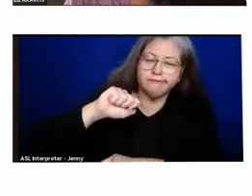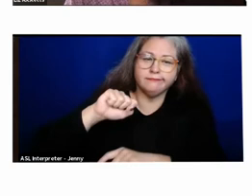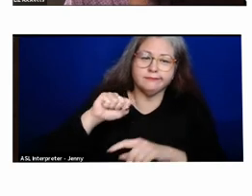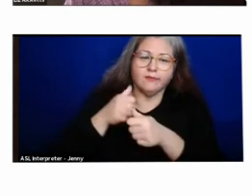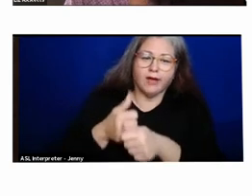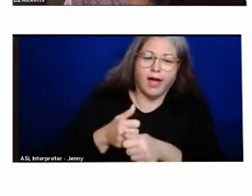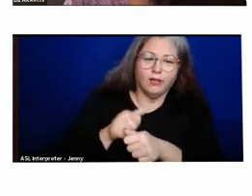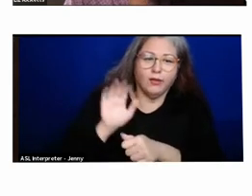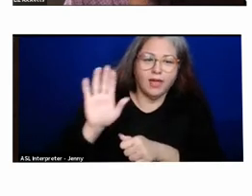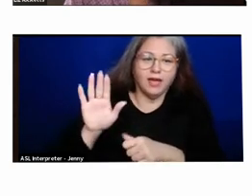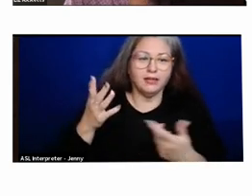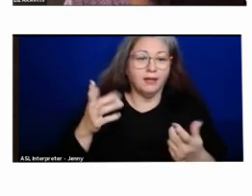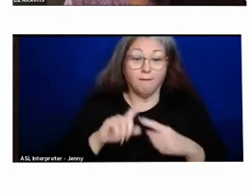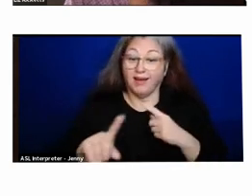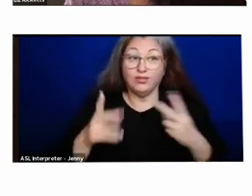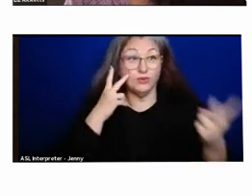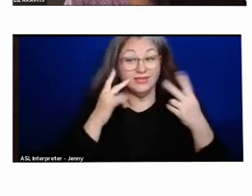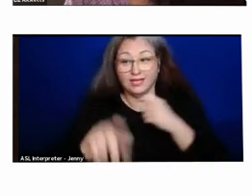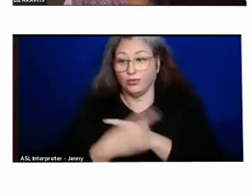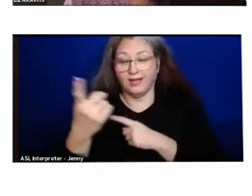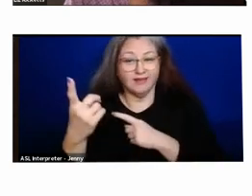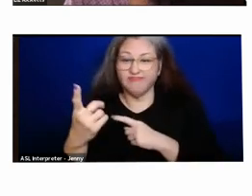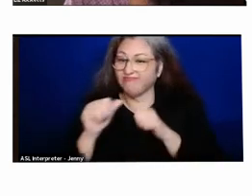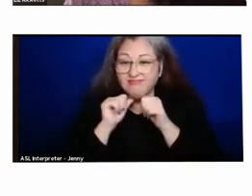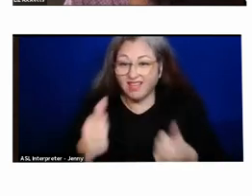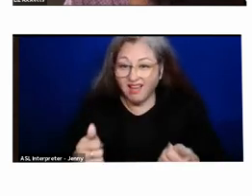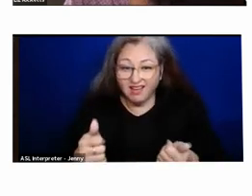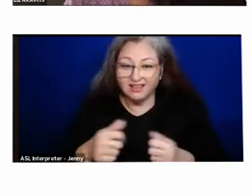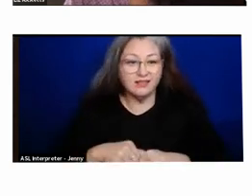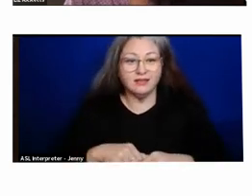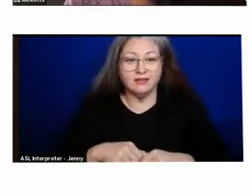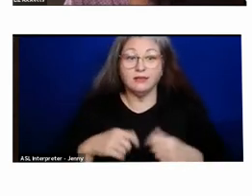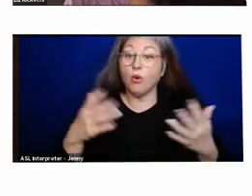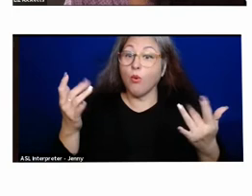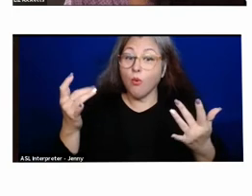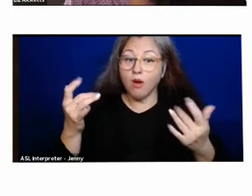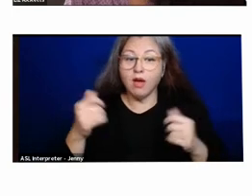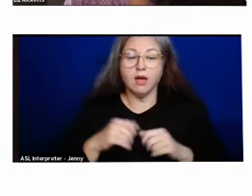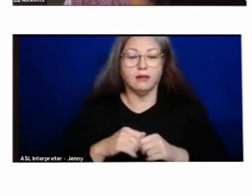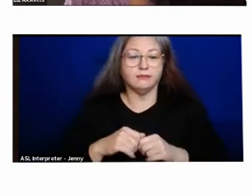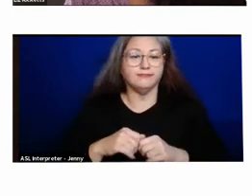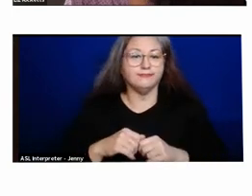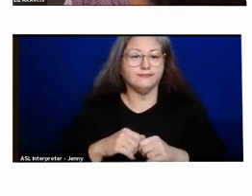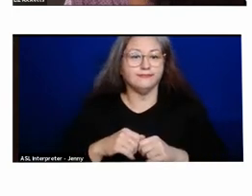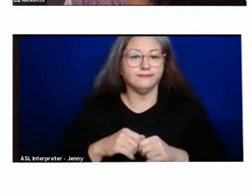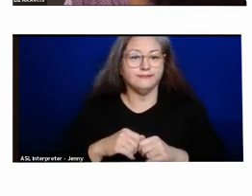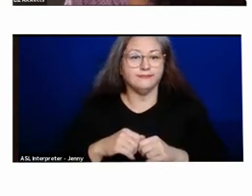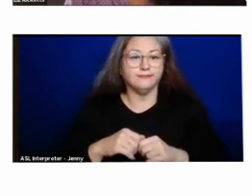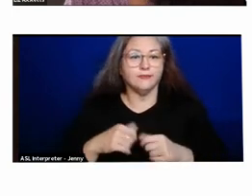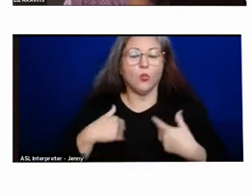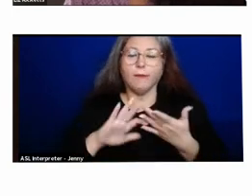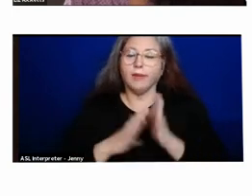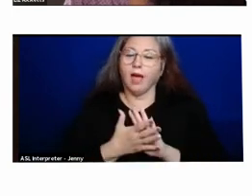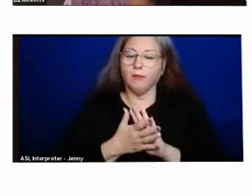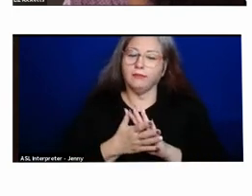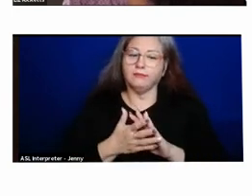which we don't see today, because now we have normalized,